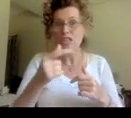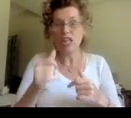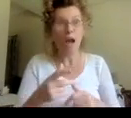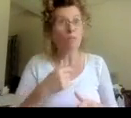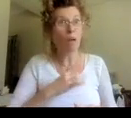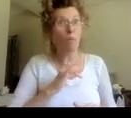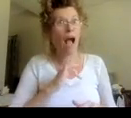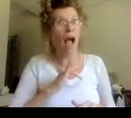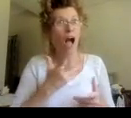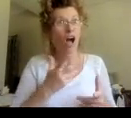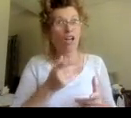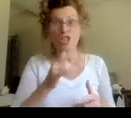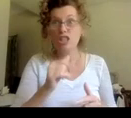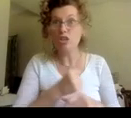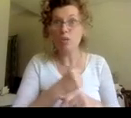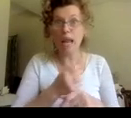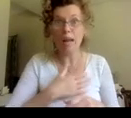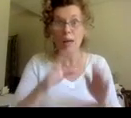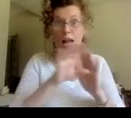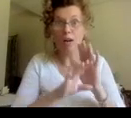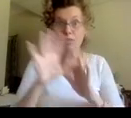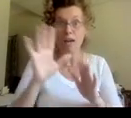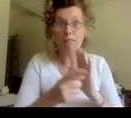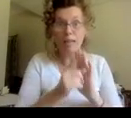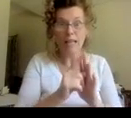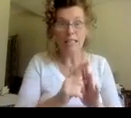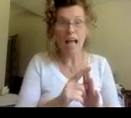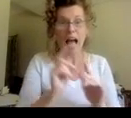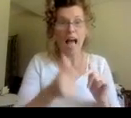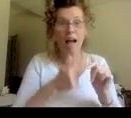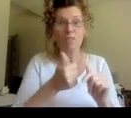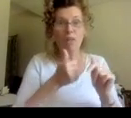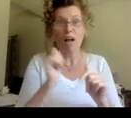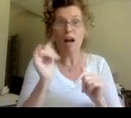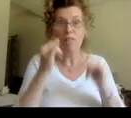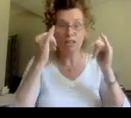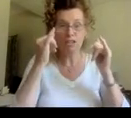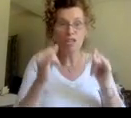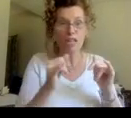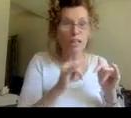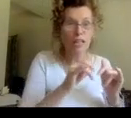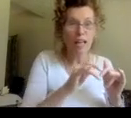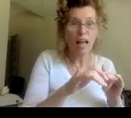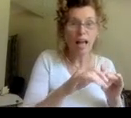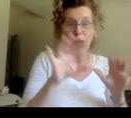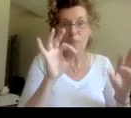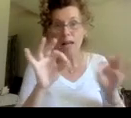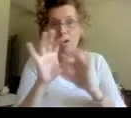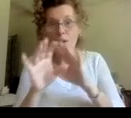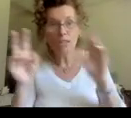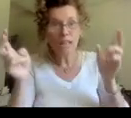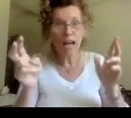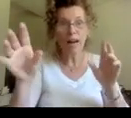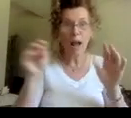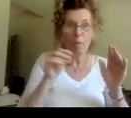Gigi created my course in 5 minutes. And I was just following all the instructions by Gigi, and I just picked my course title and I plugged it